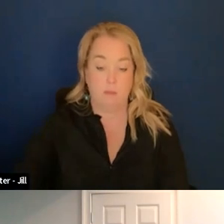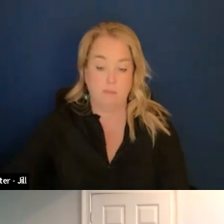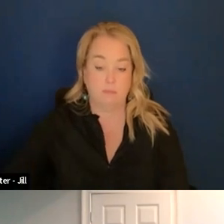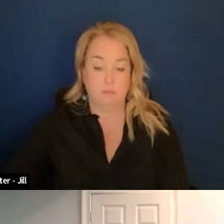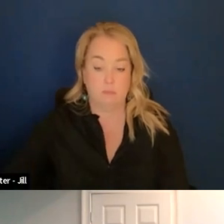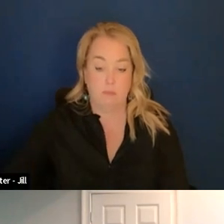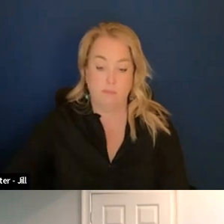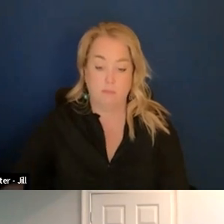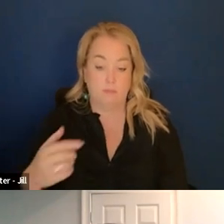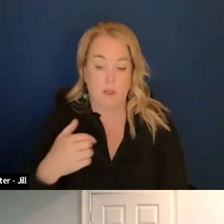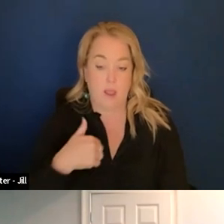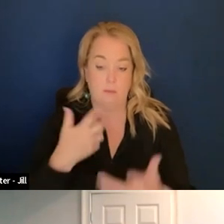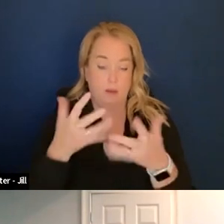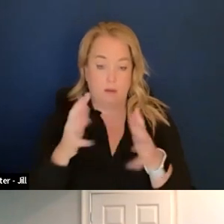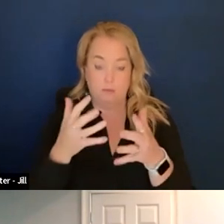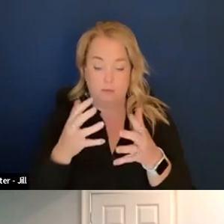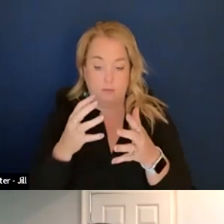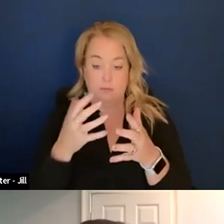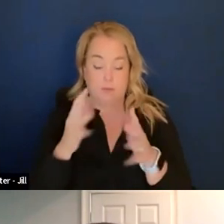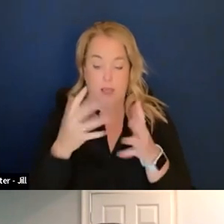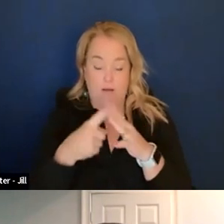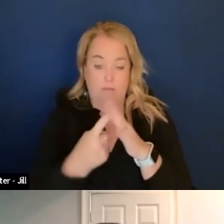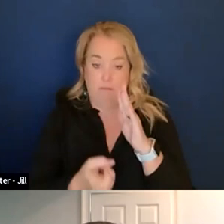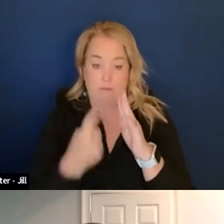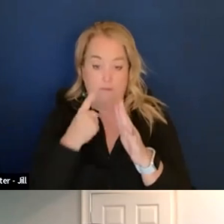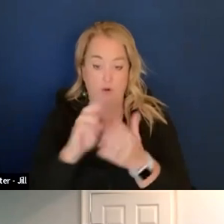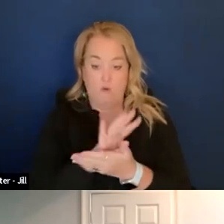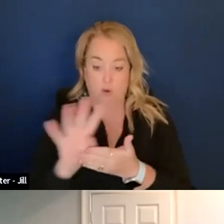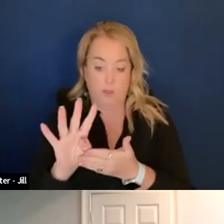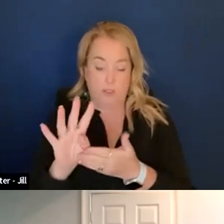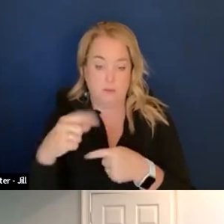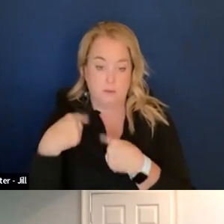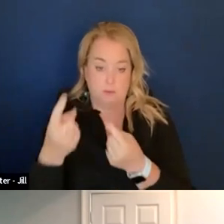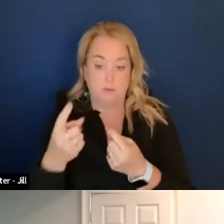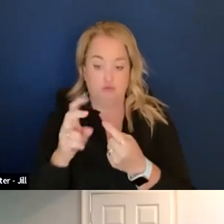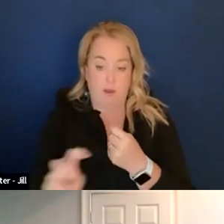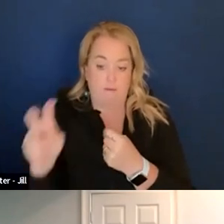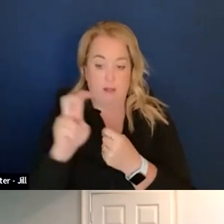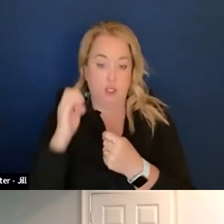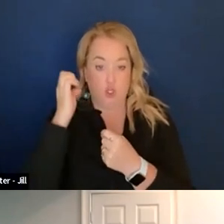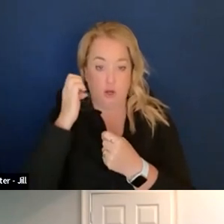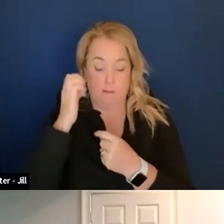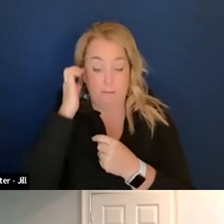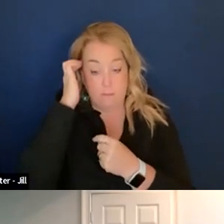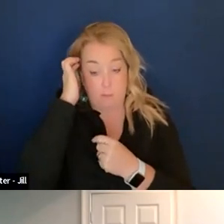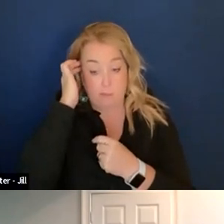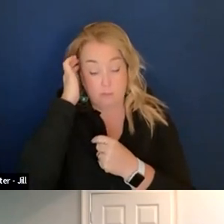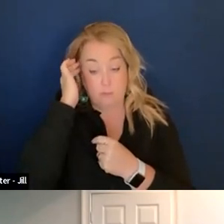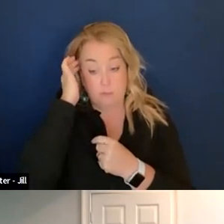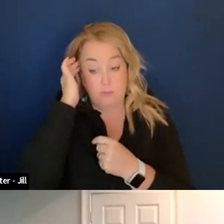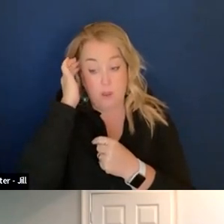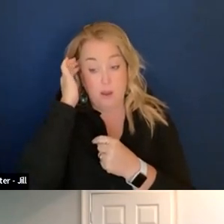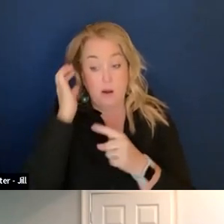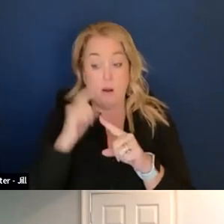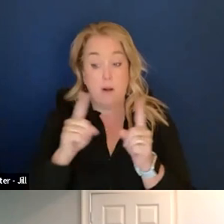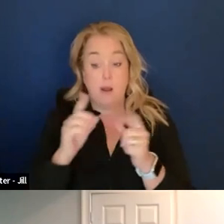Well, I've been a bit out of the loop now for almost four weeks, traveling through Europe. But